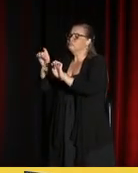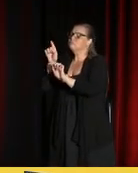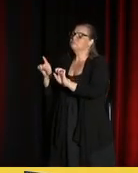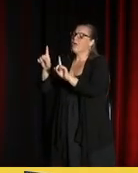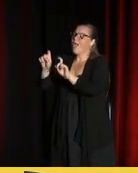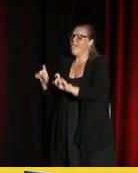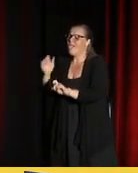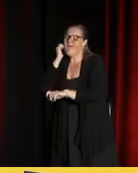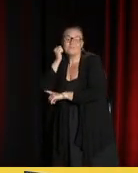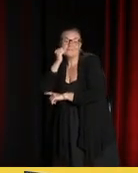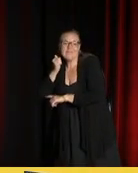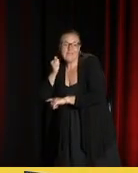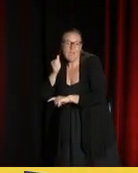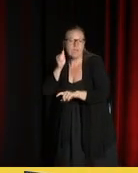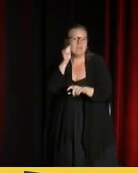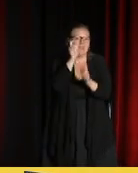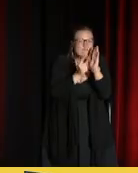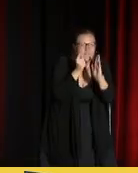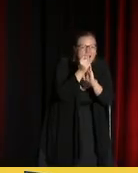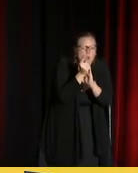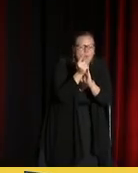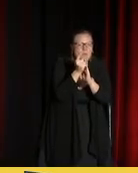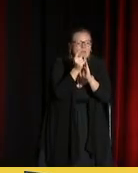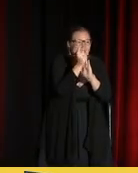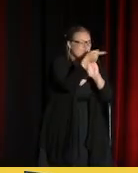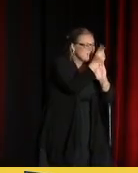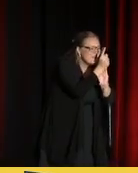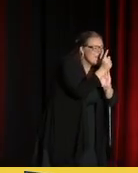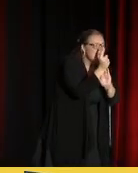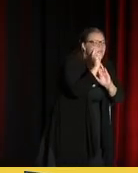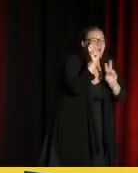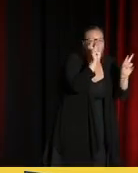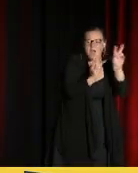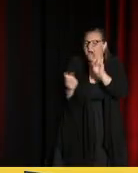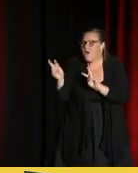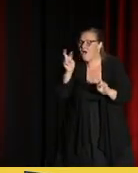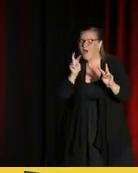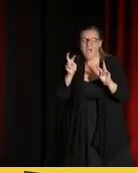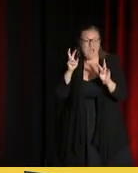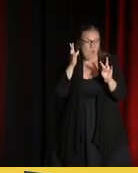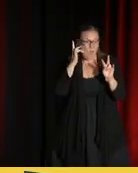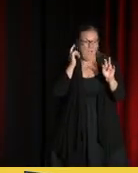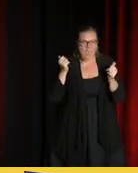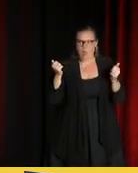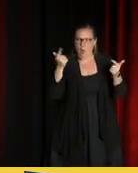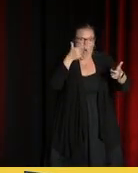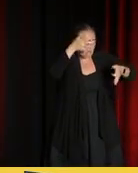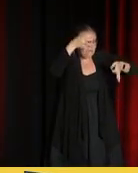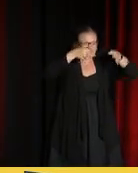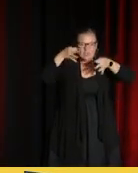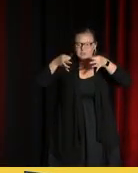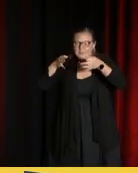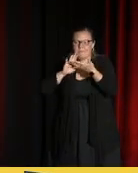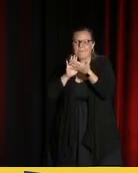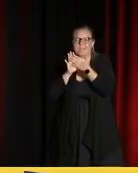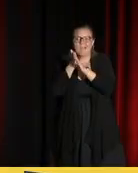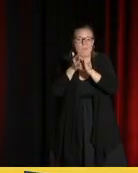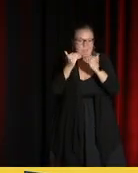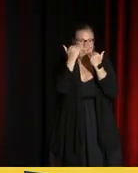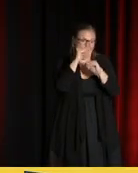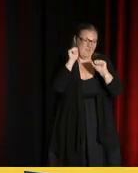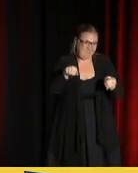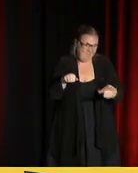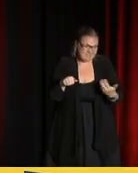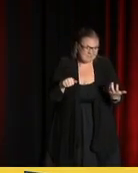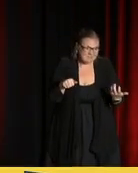every day, every hour, every minute, because every judgment becomes a limitation.